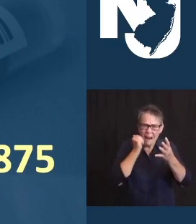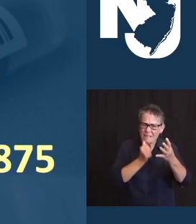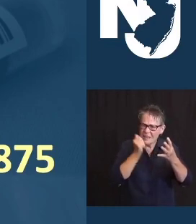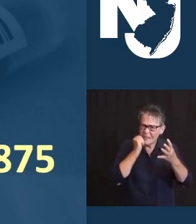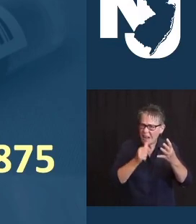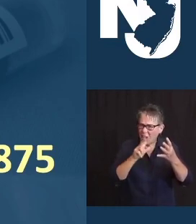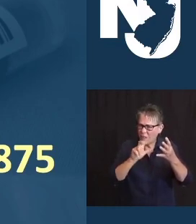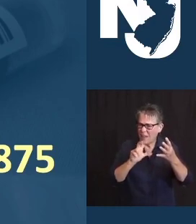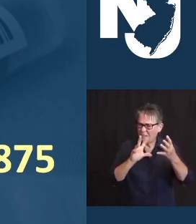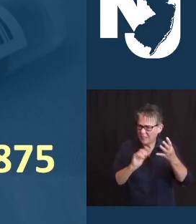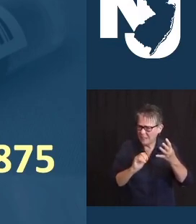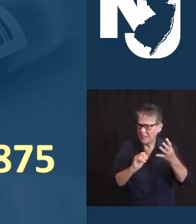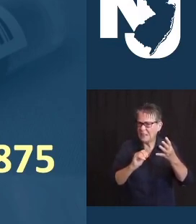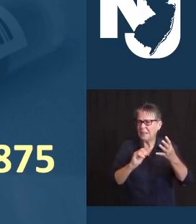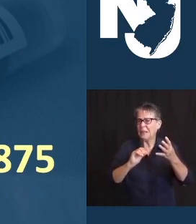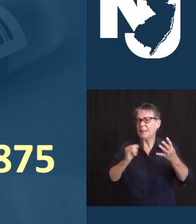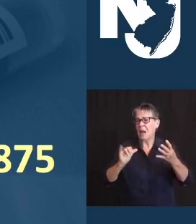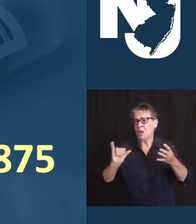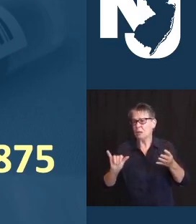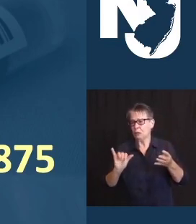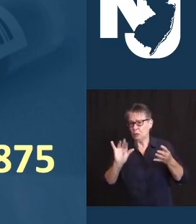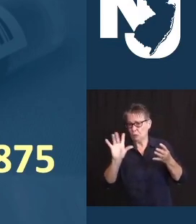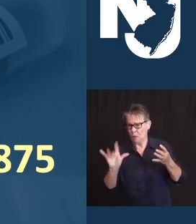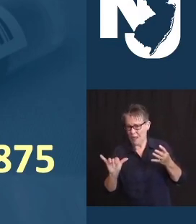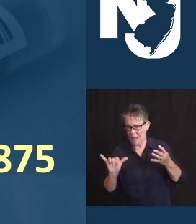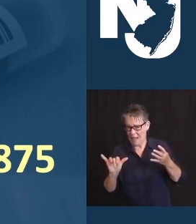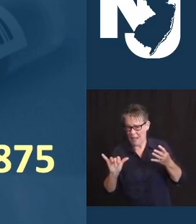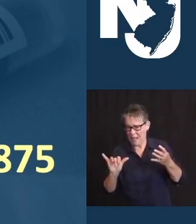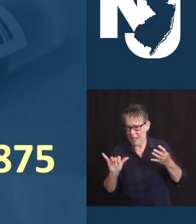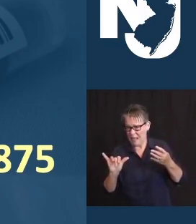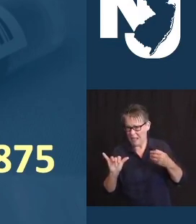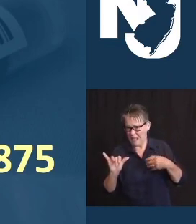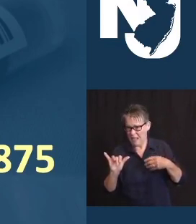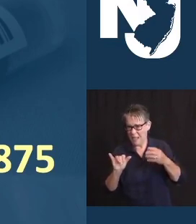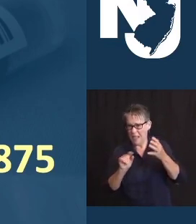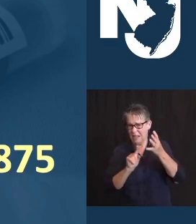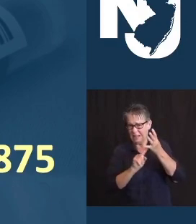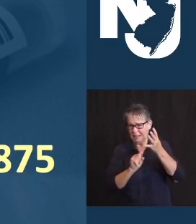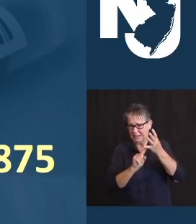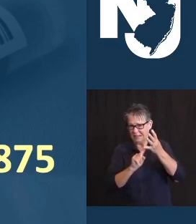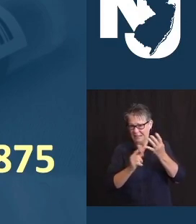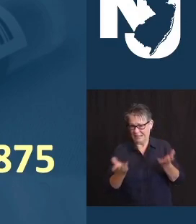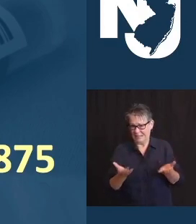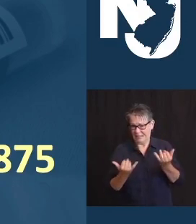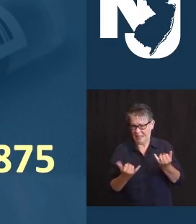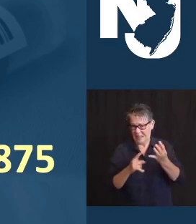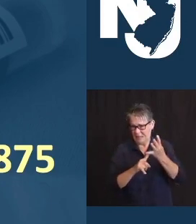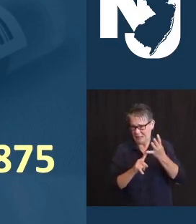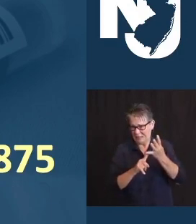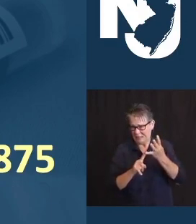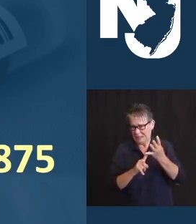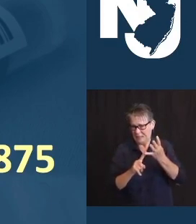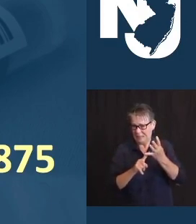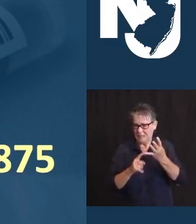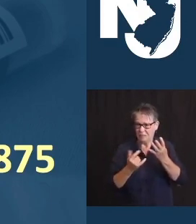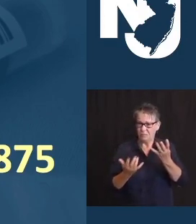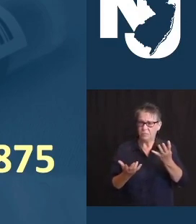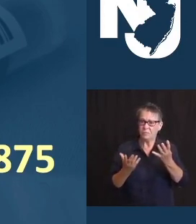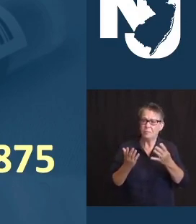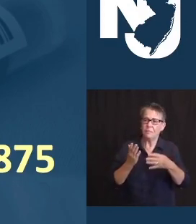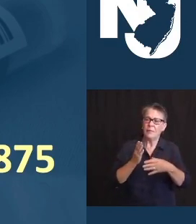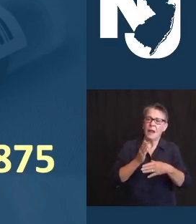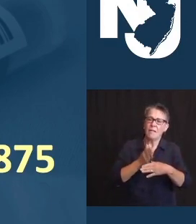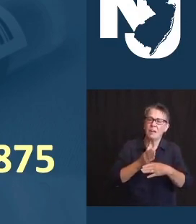average, eyeballing it, and again, a big number today, a somewhat lesser number yesterday, let's smooth that out, is averaging about